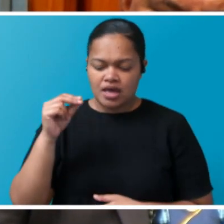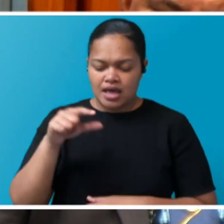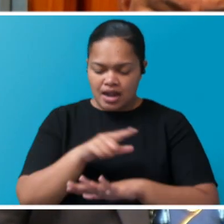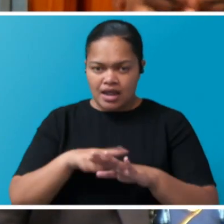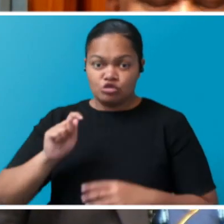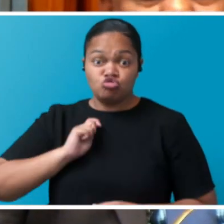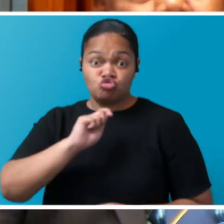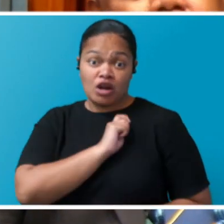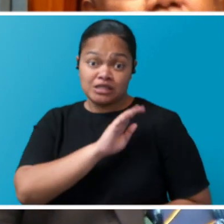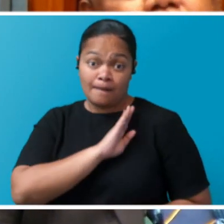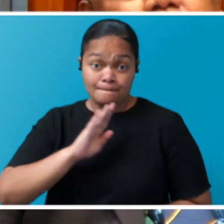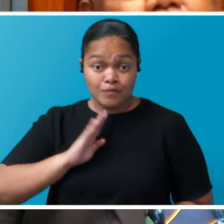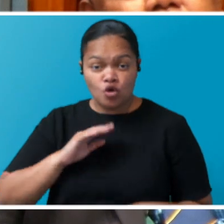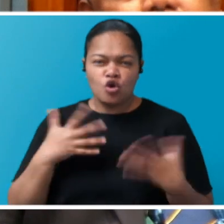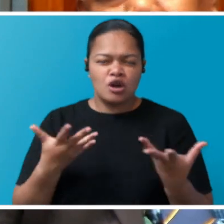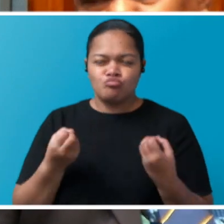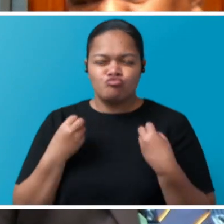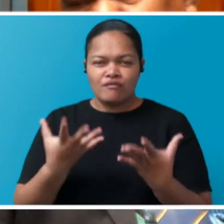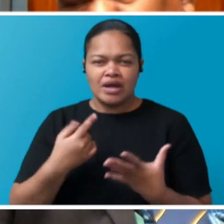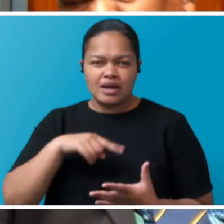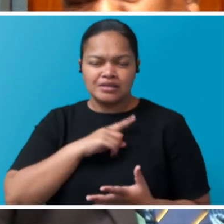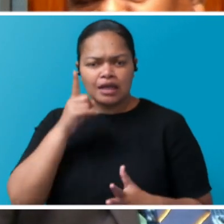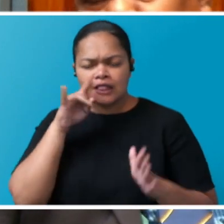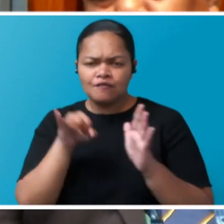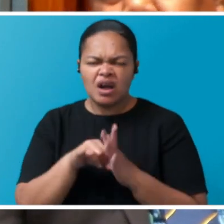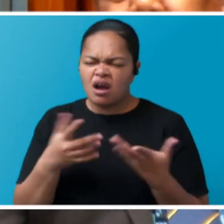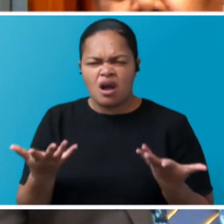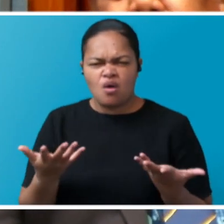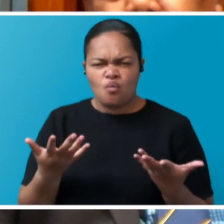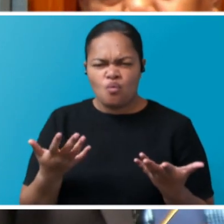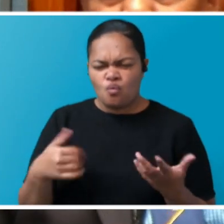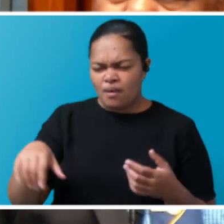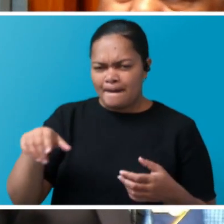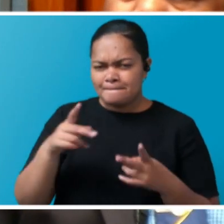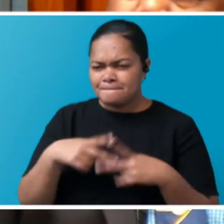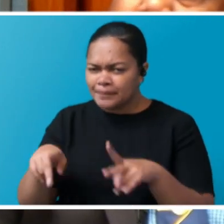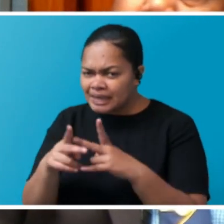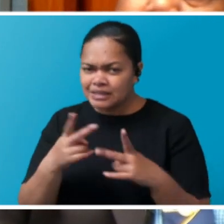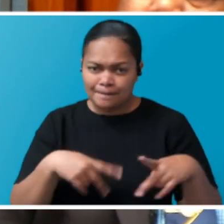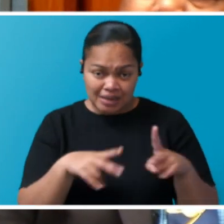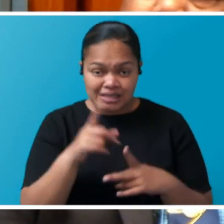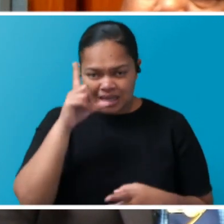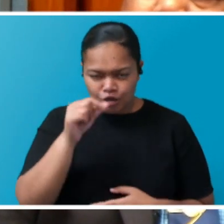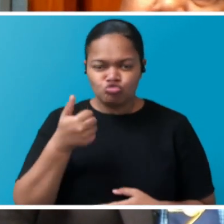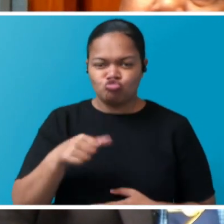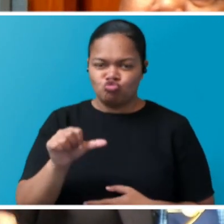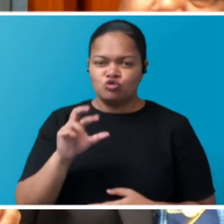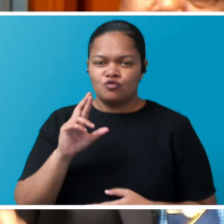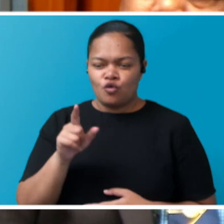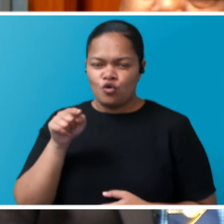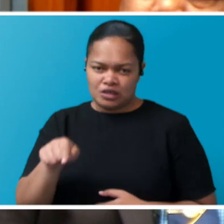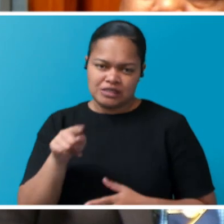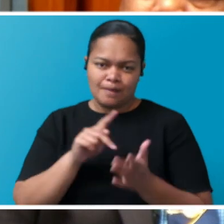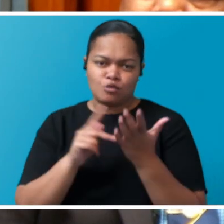in the West to provide us to identify some possible areas or sites that can be used for this particular project.